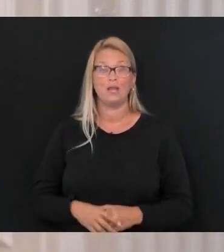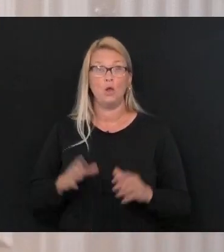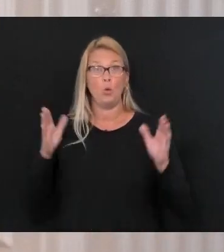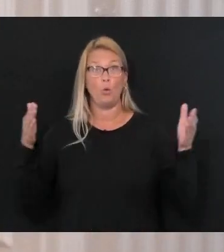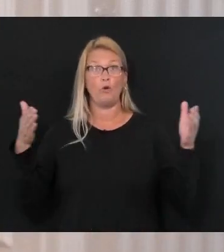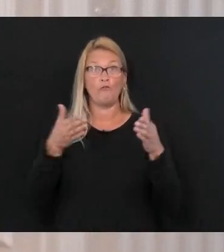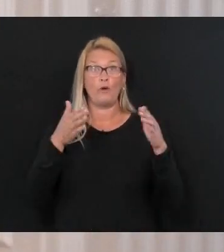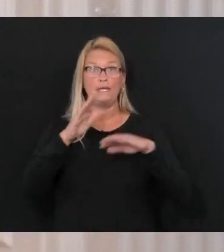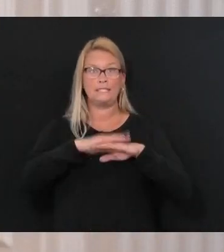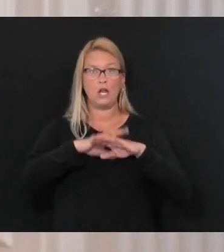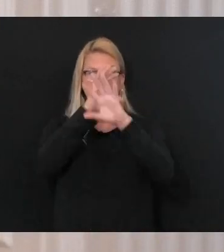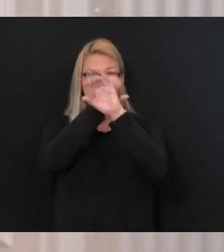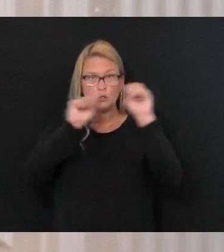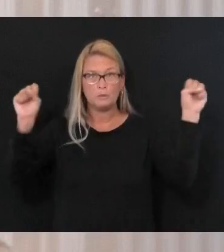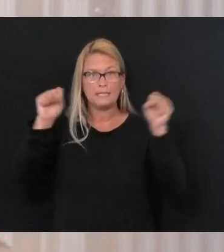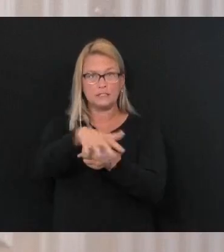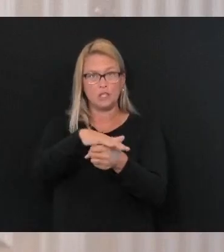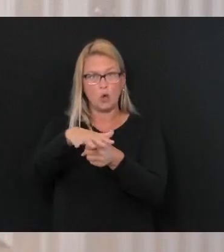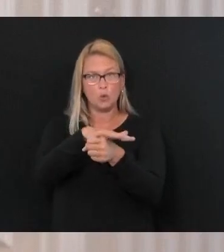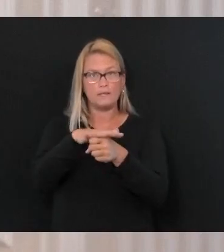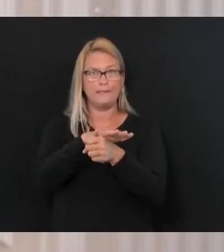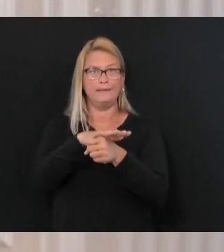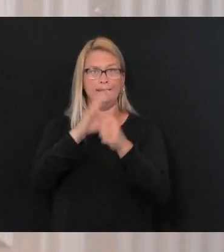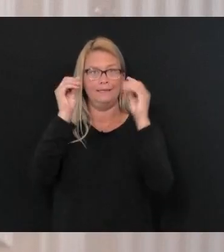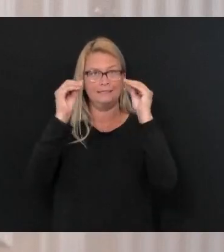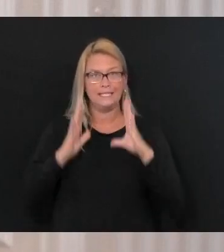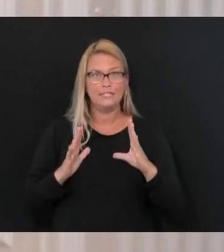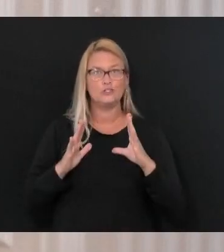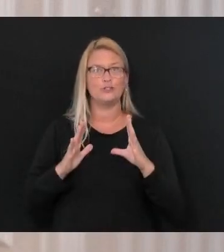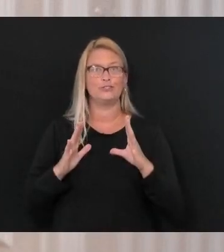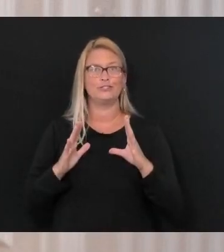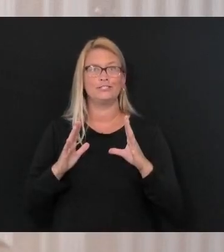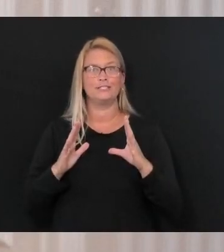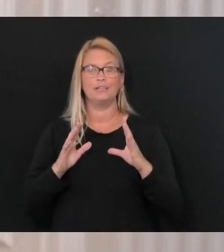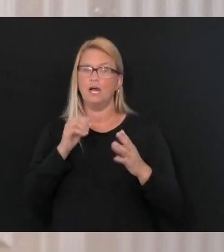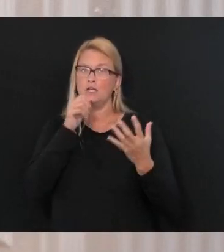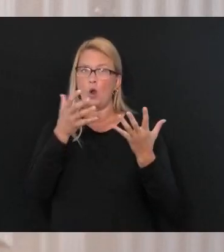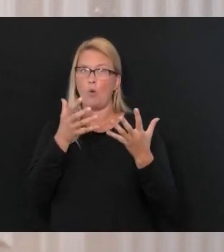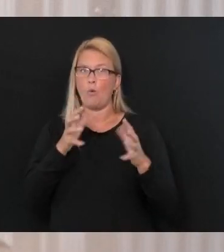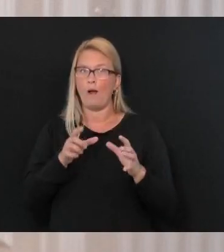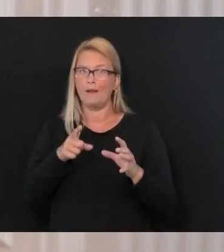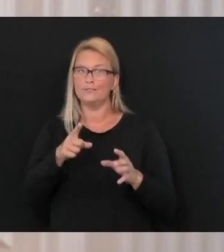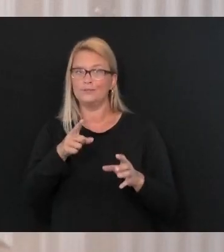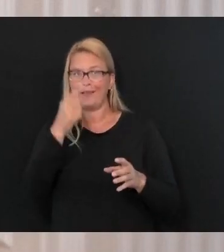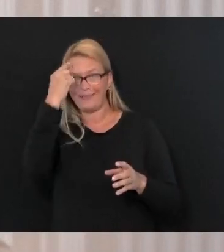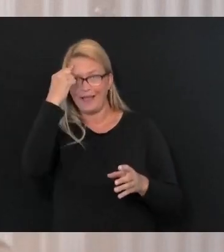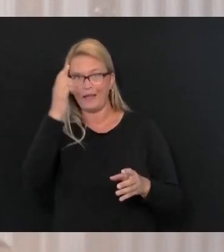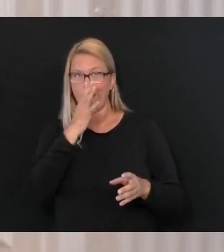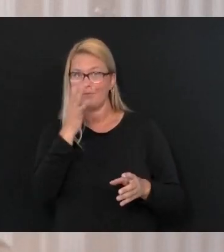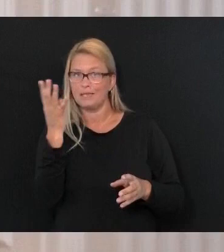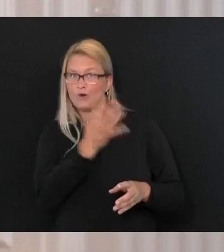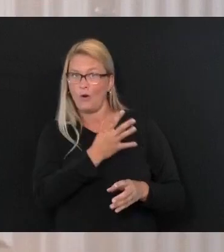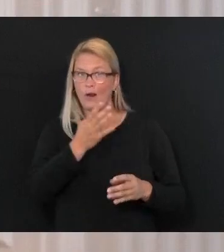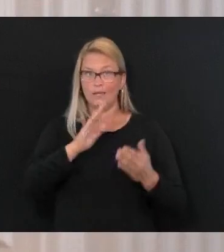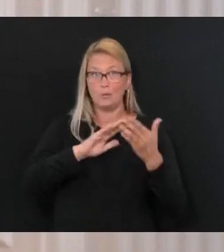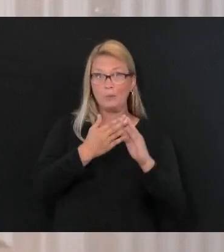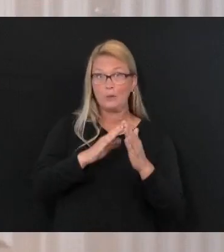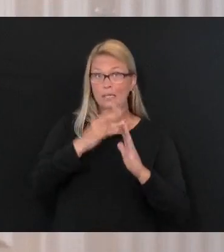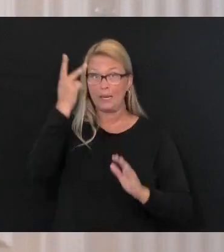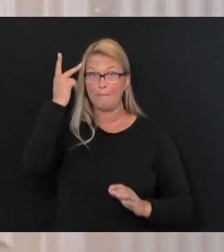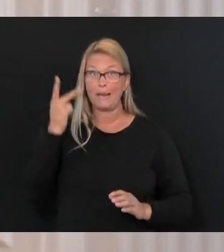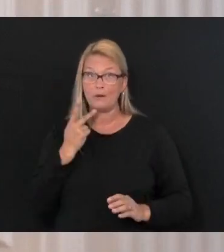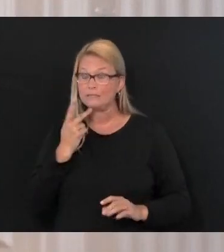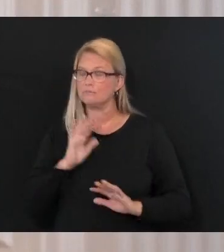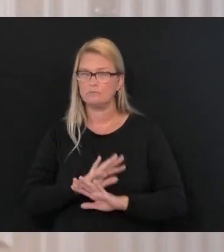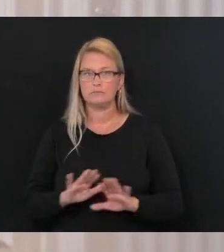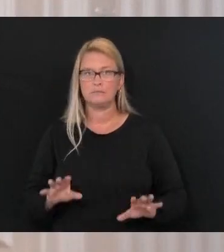our superintendents and our school leaders and our teachers. I don't want to leave out our parents and community members. 60,000 of you have